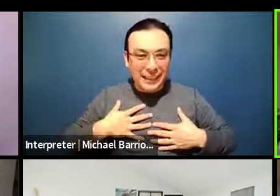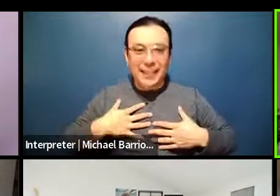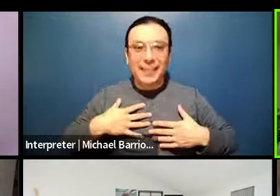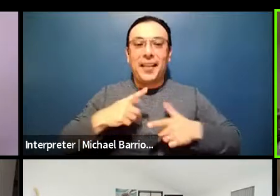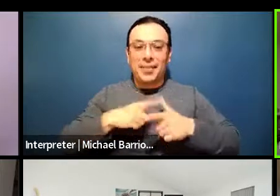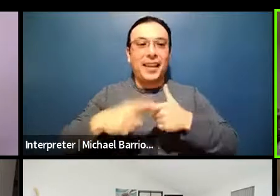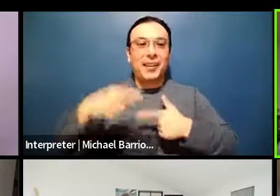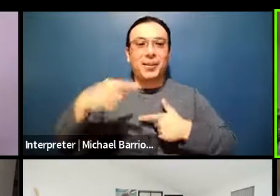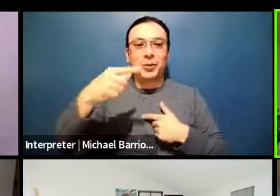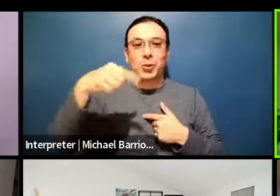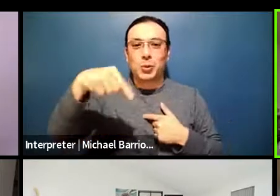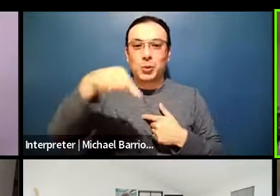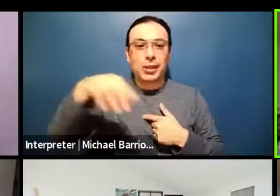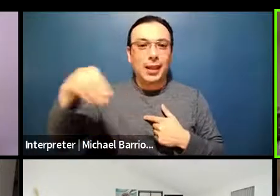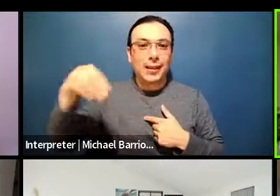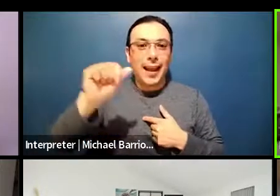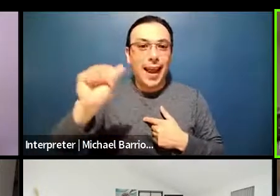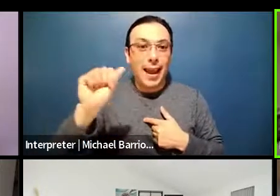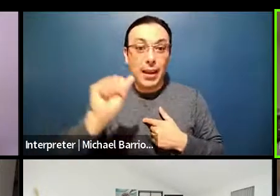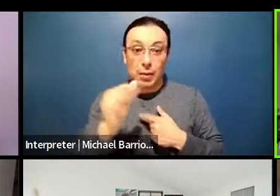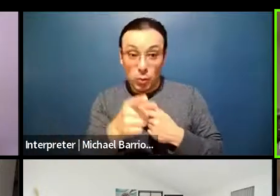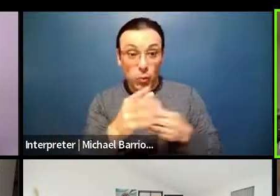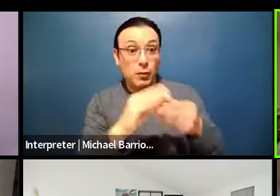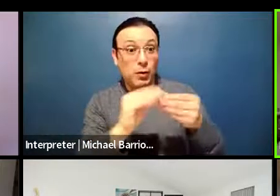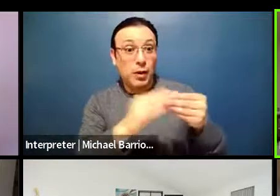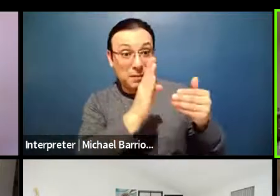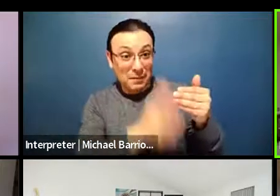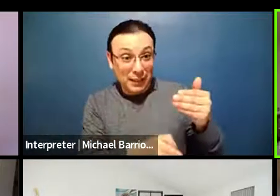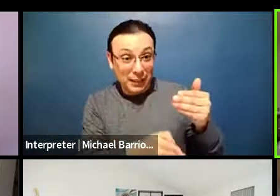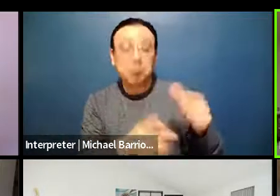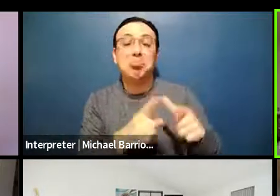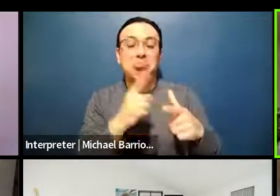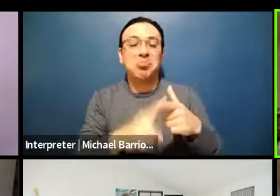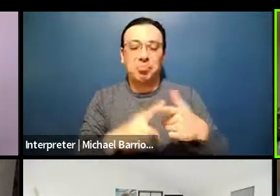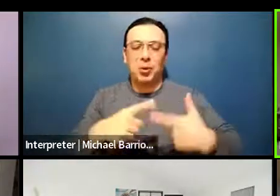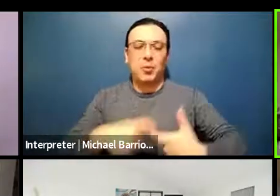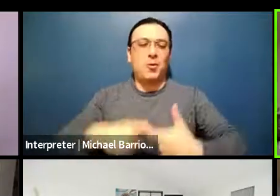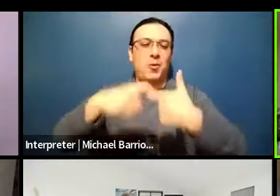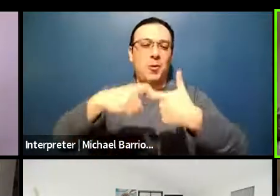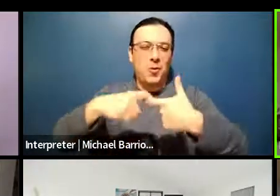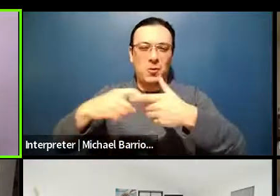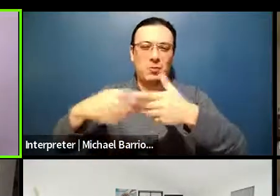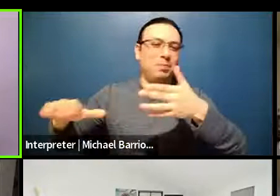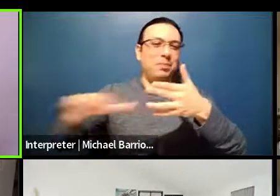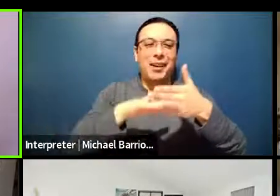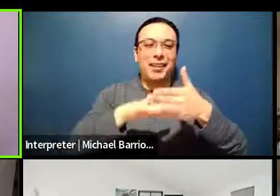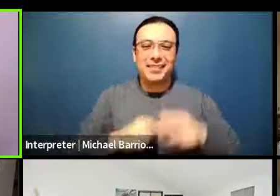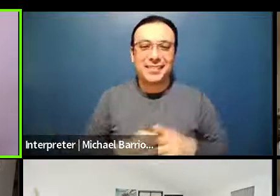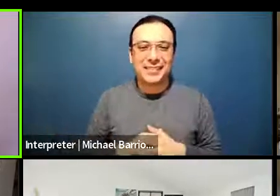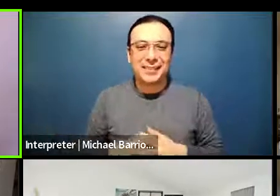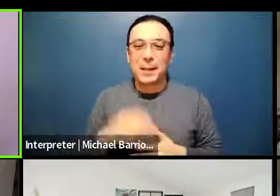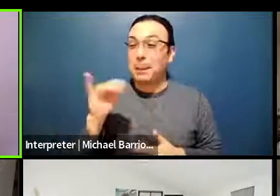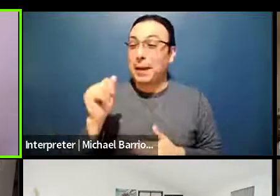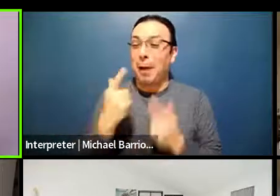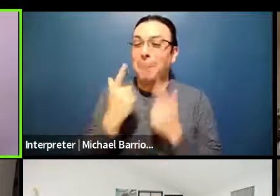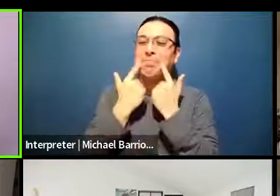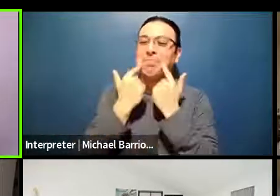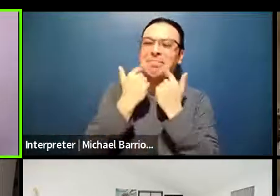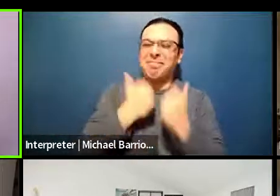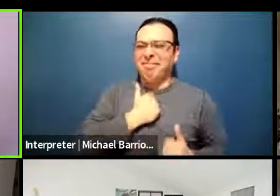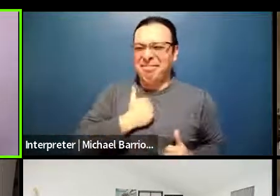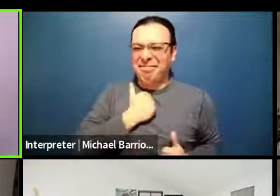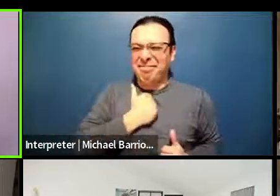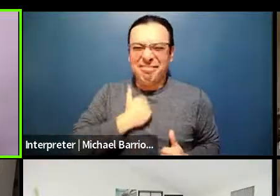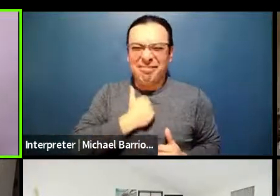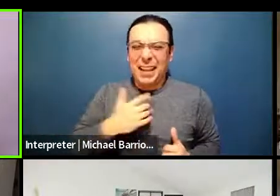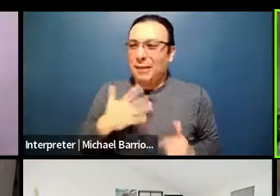Q&A. So once you finish, Mia, I will put up the break slide. Okay, I'm so, now I feel